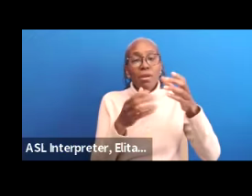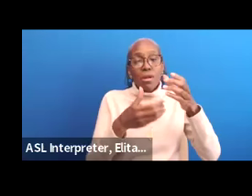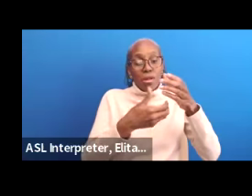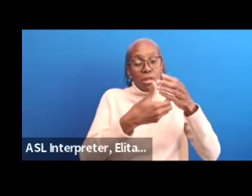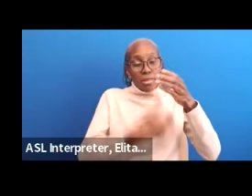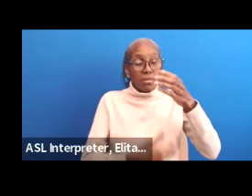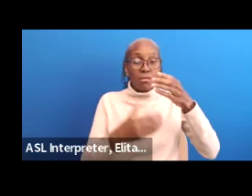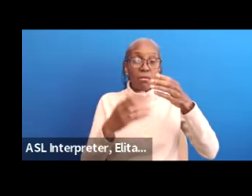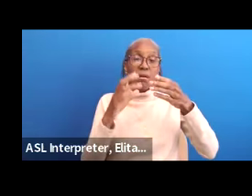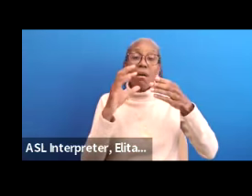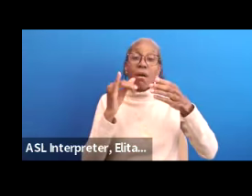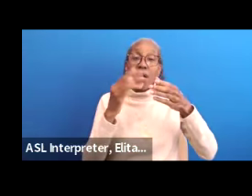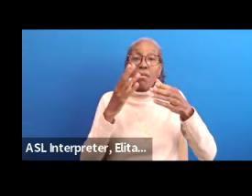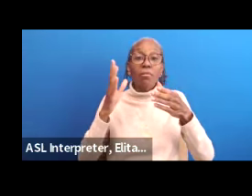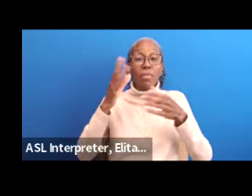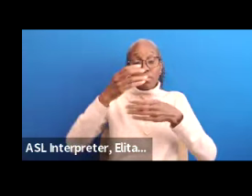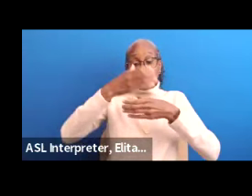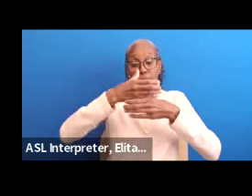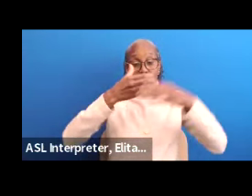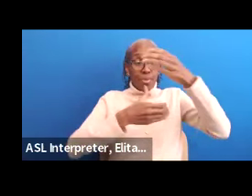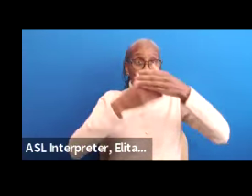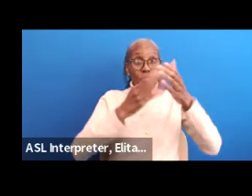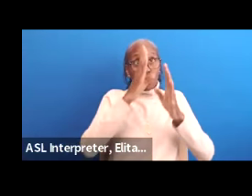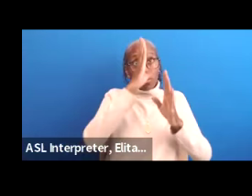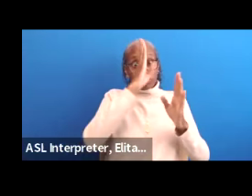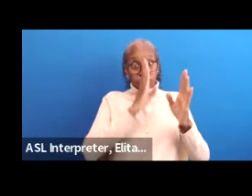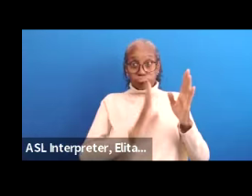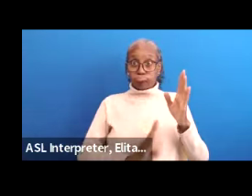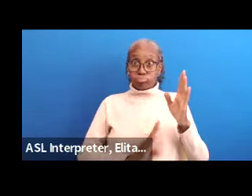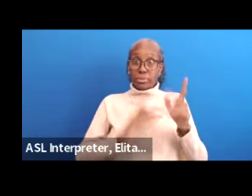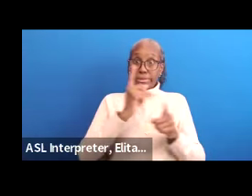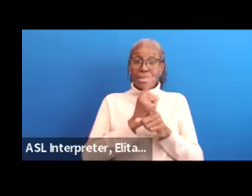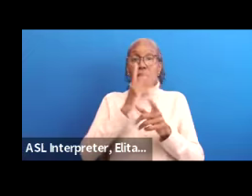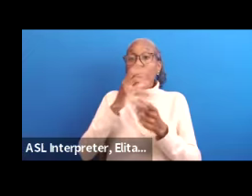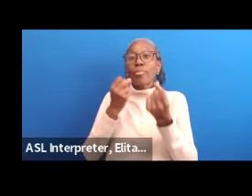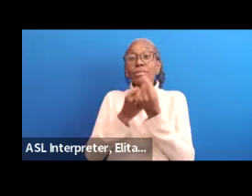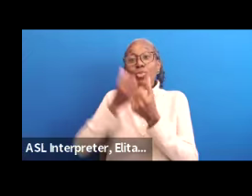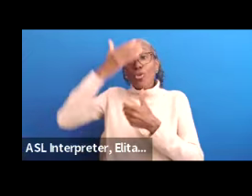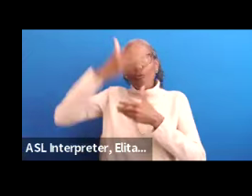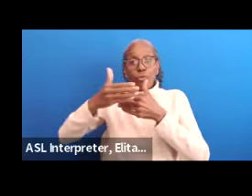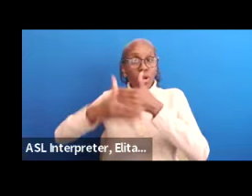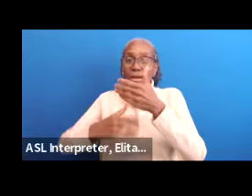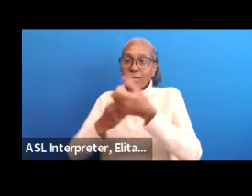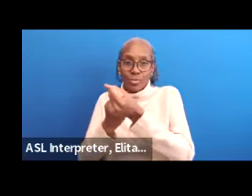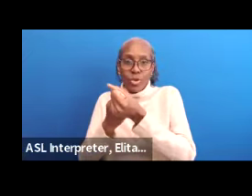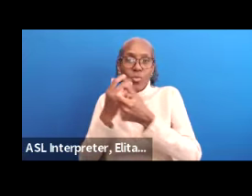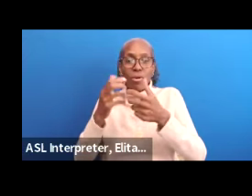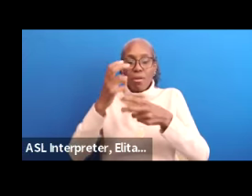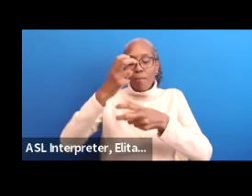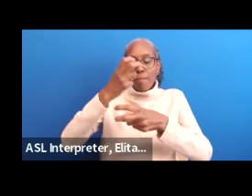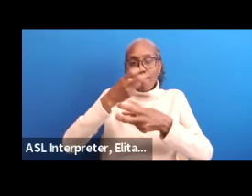vertebral column is aligned, but it's not supported anteriorly because those bones are